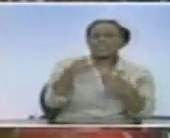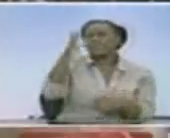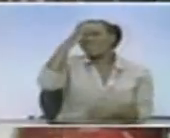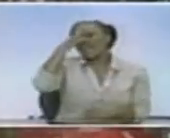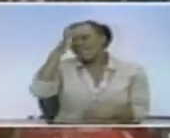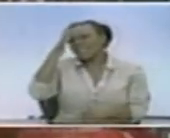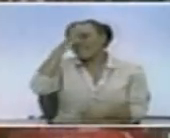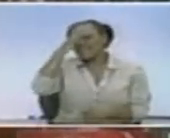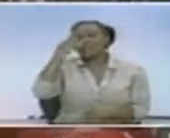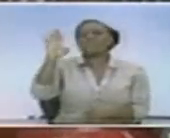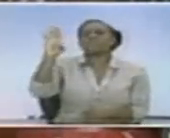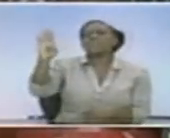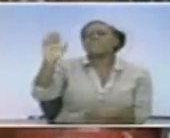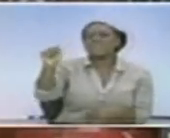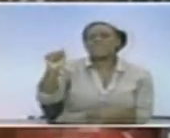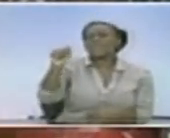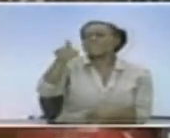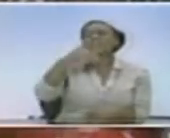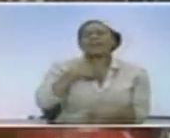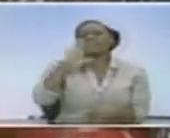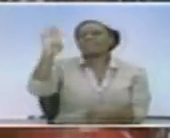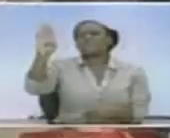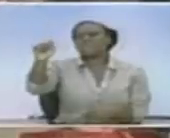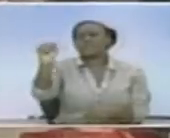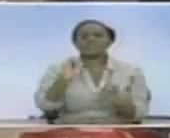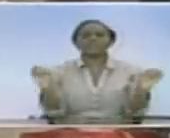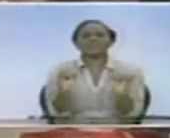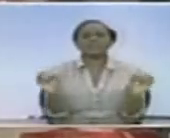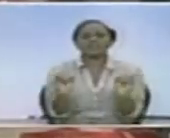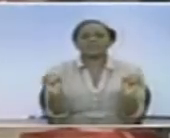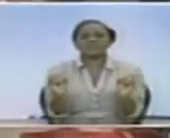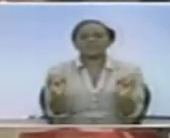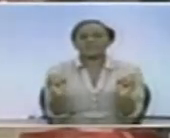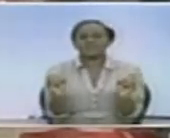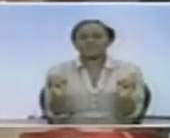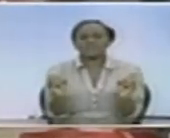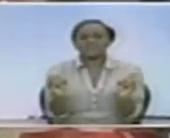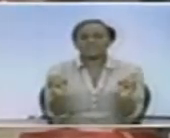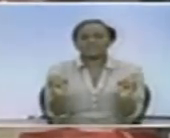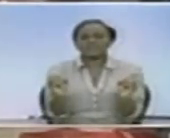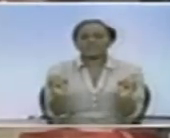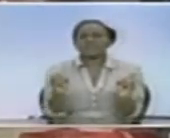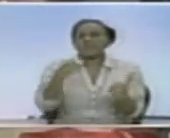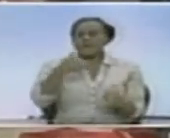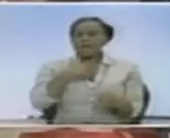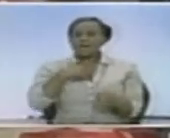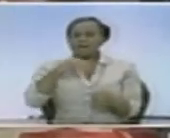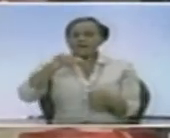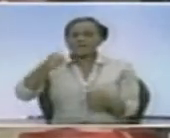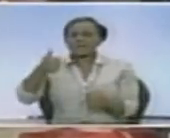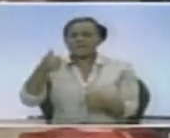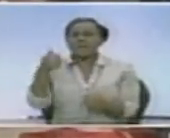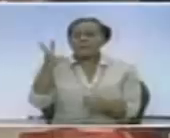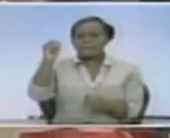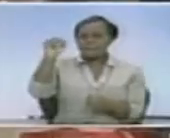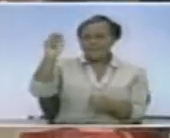that I've got a BA when in fact you haven't got a BA. Yeah. And they're getting away with it. And they're getting away with it. There is one which has gone as far as Makerere